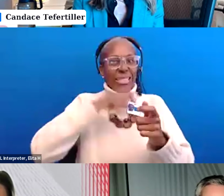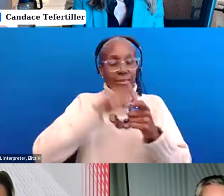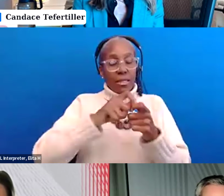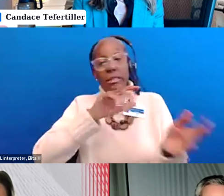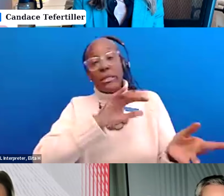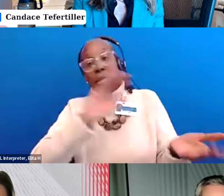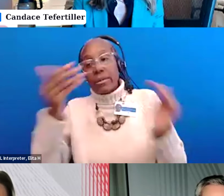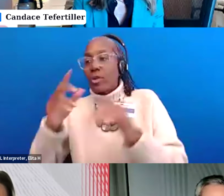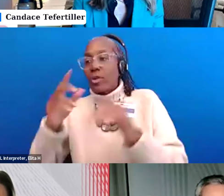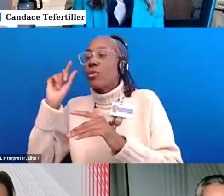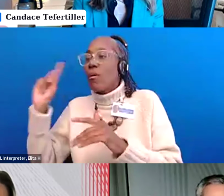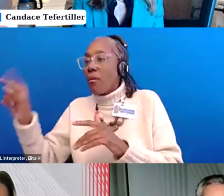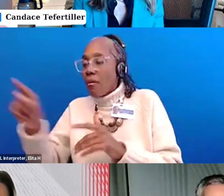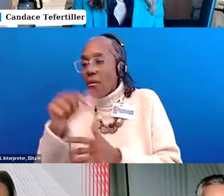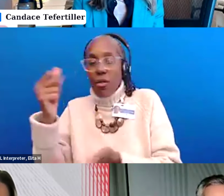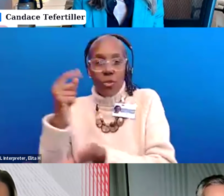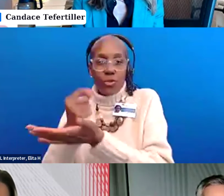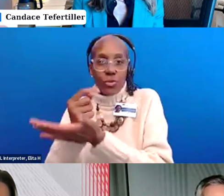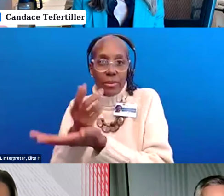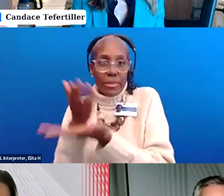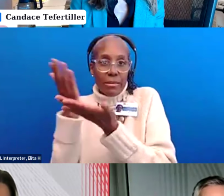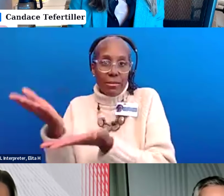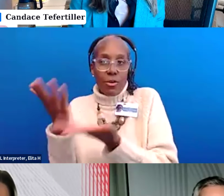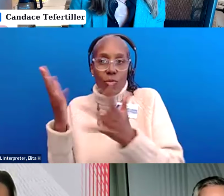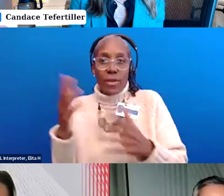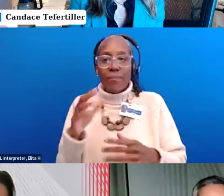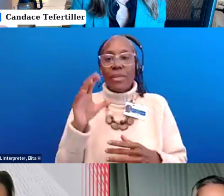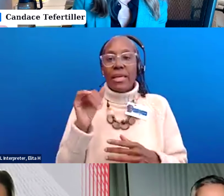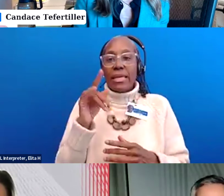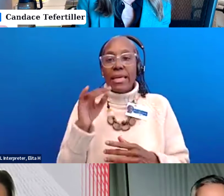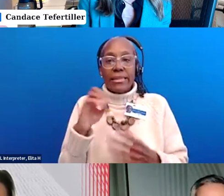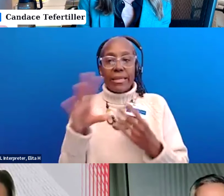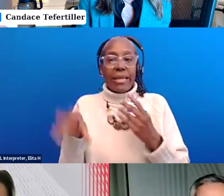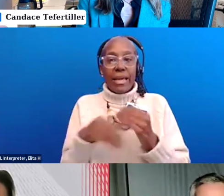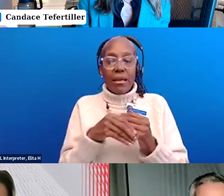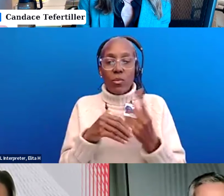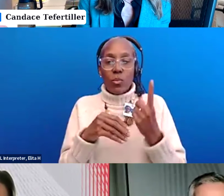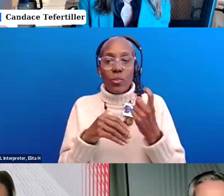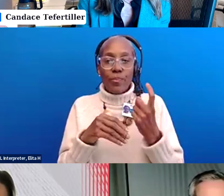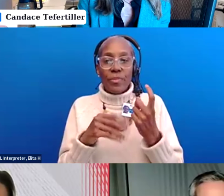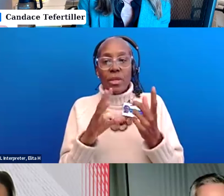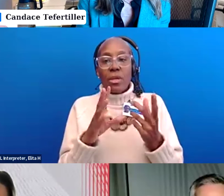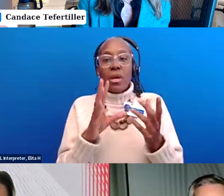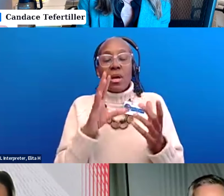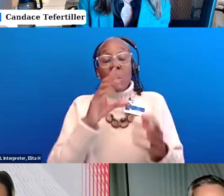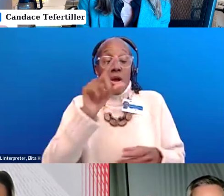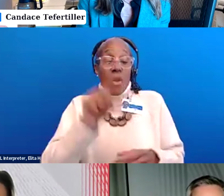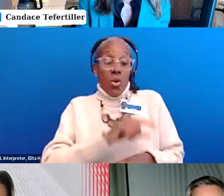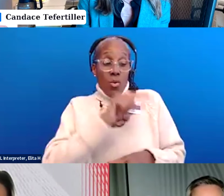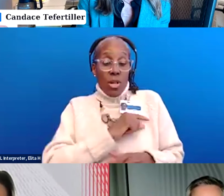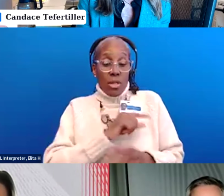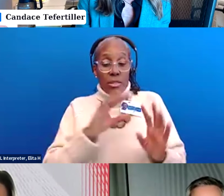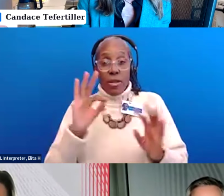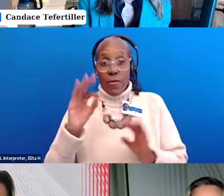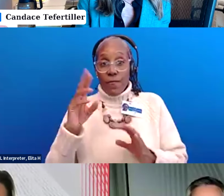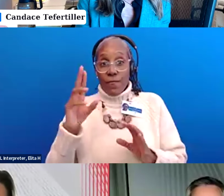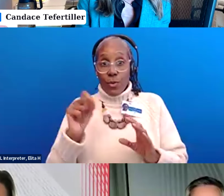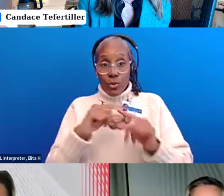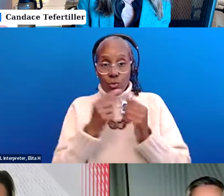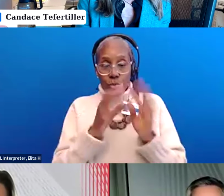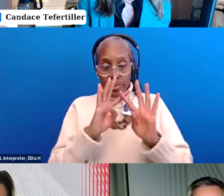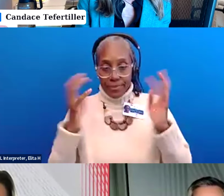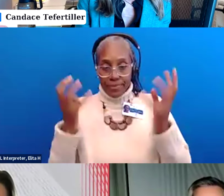than the treatments that are out there already. And I would just add in one more thing. When we did our qualitative focus group a few weeks ago,